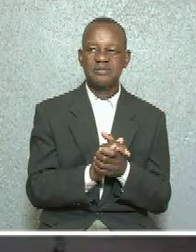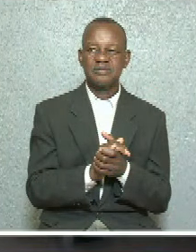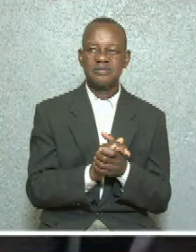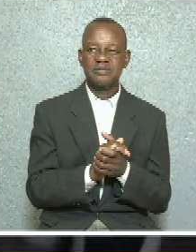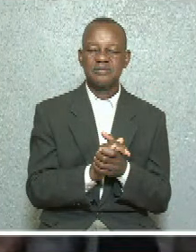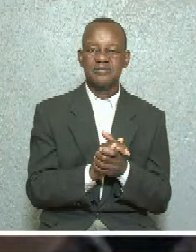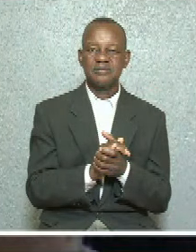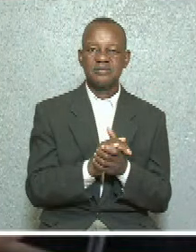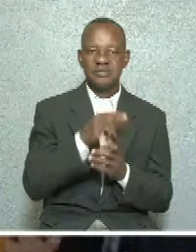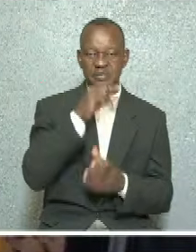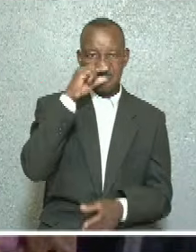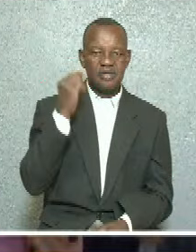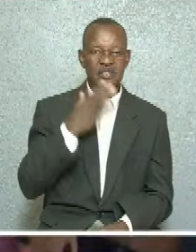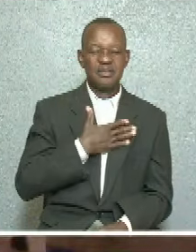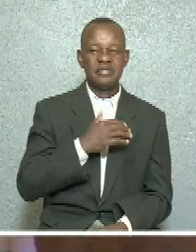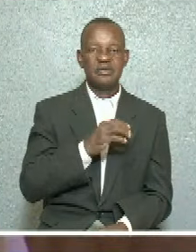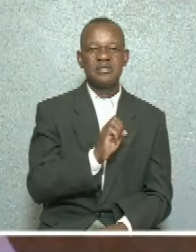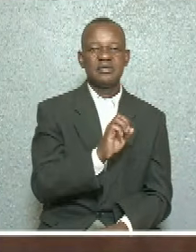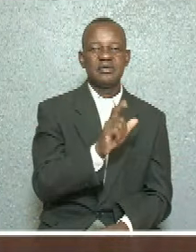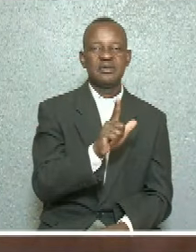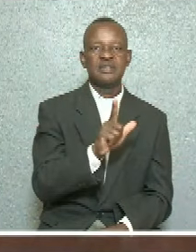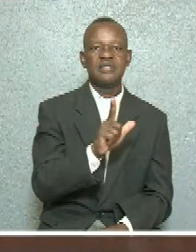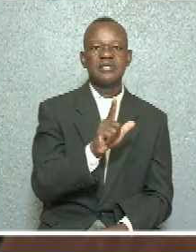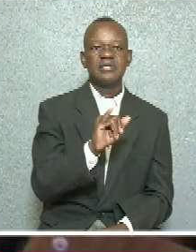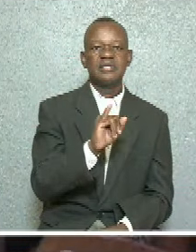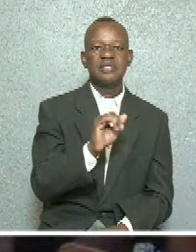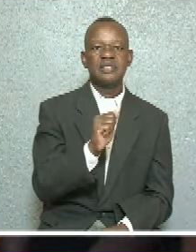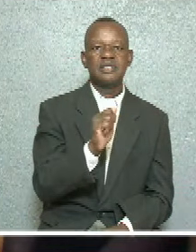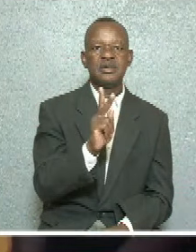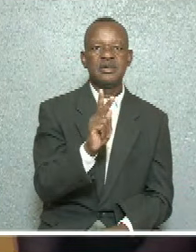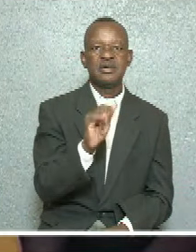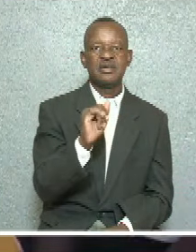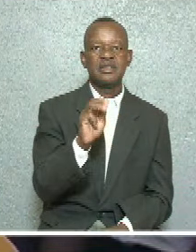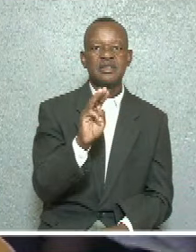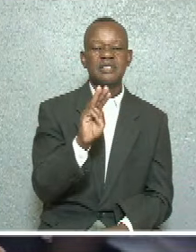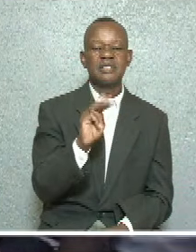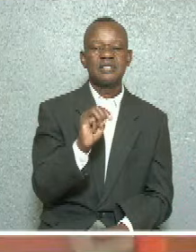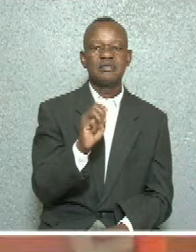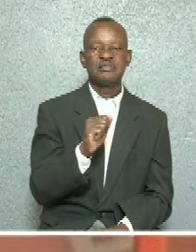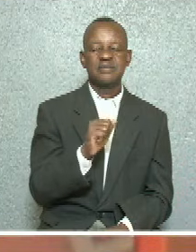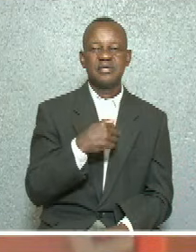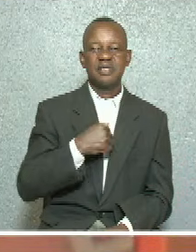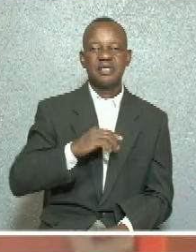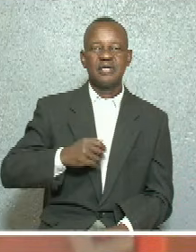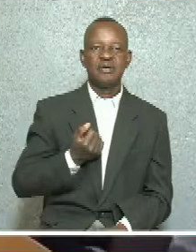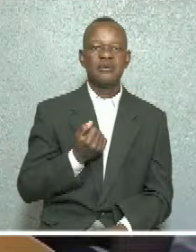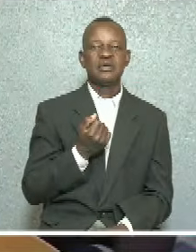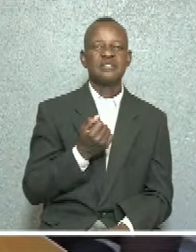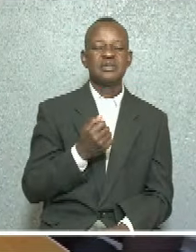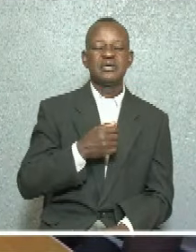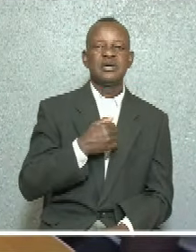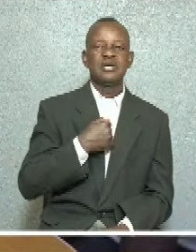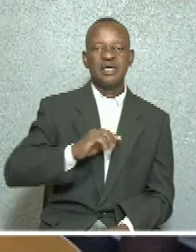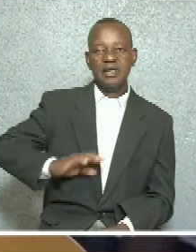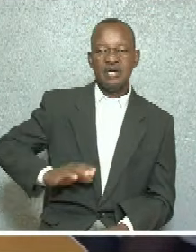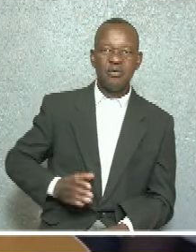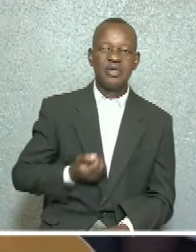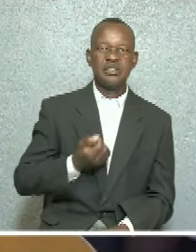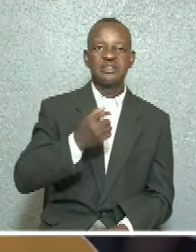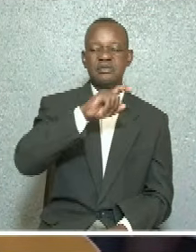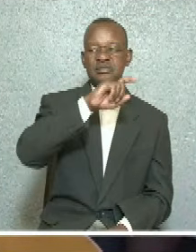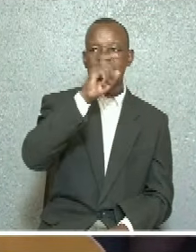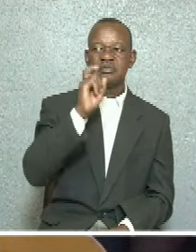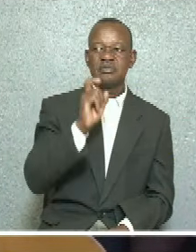My name is Eliakim Amunjera. And I wanted to ask, when they were fighting, where were they sleeping?